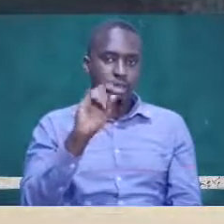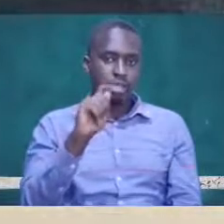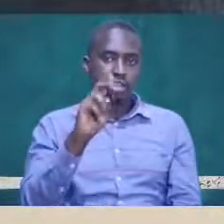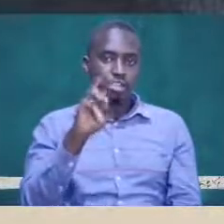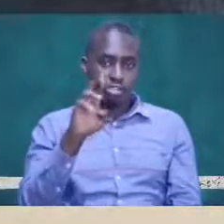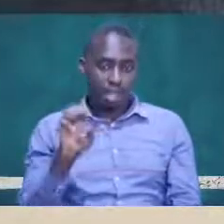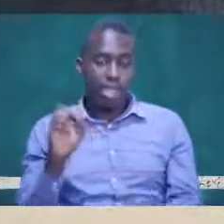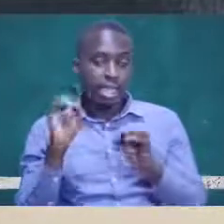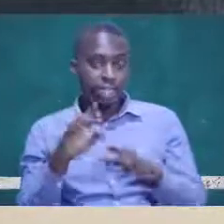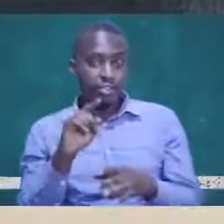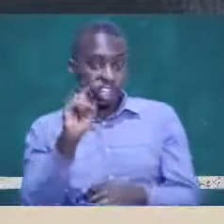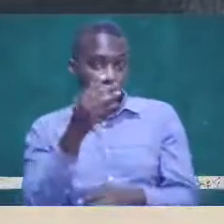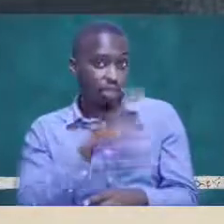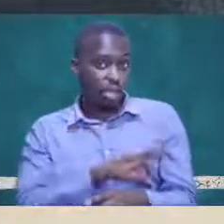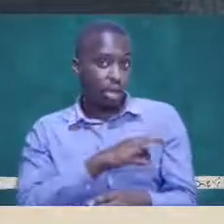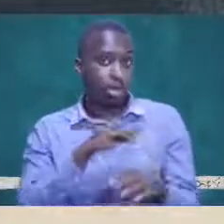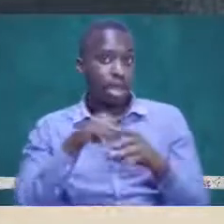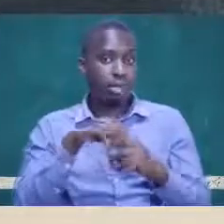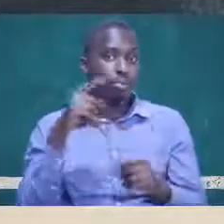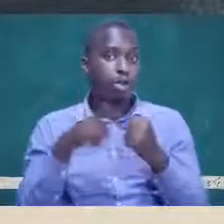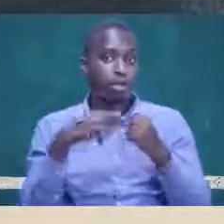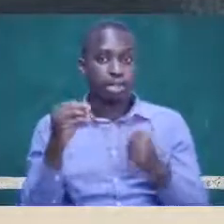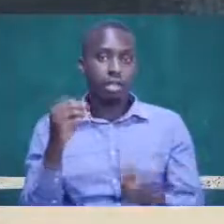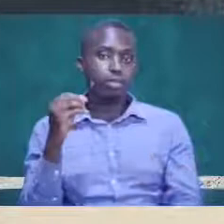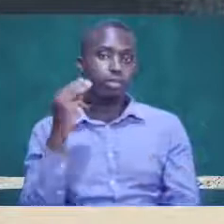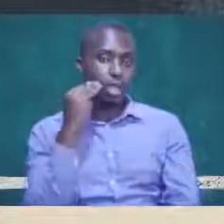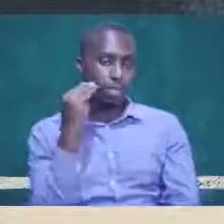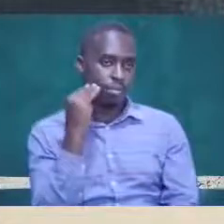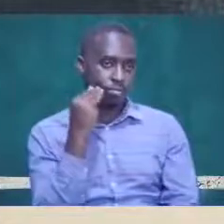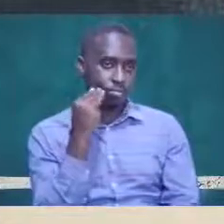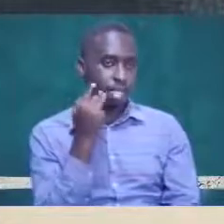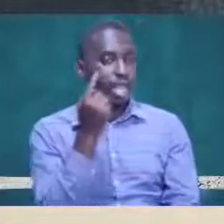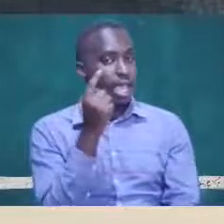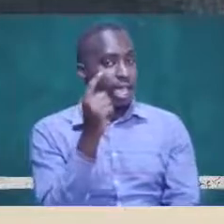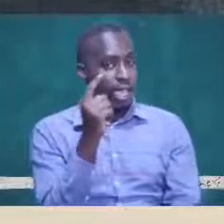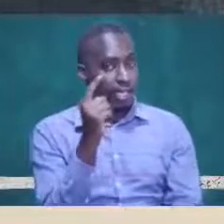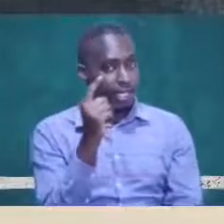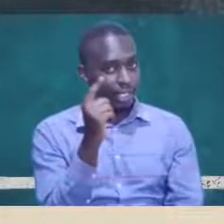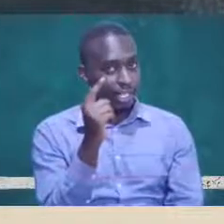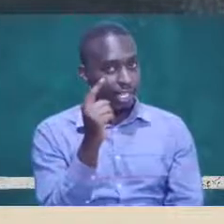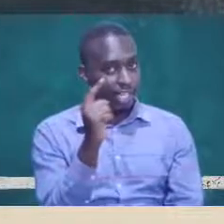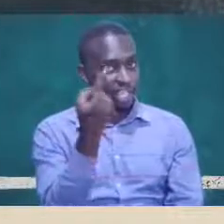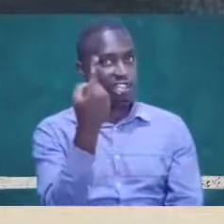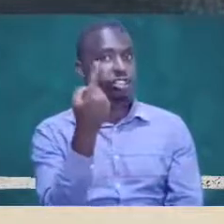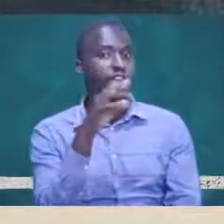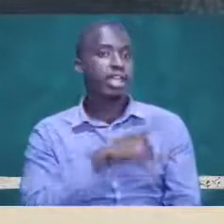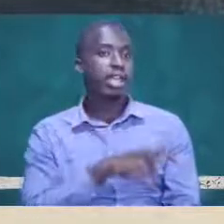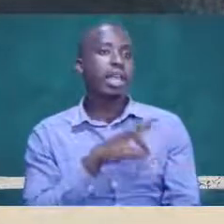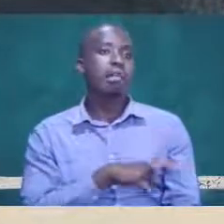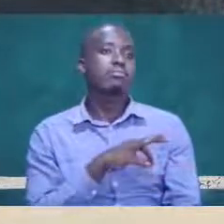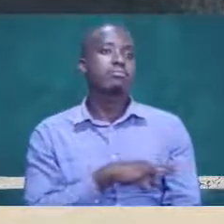4, we are given also initial income in the question. The initial income is 60 million.